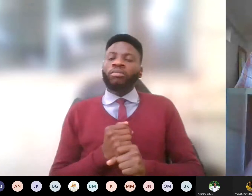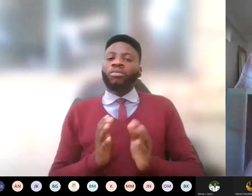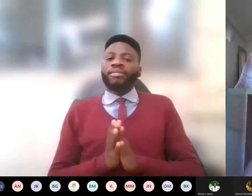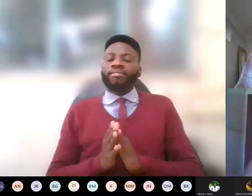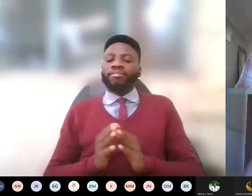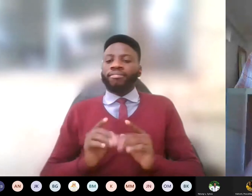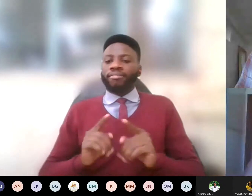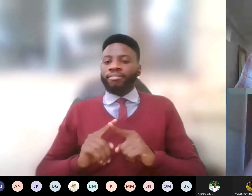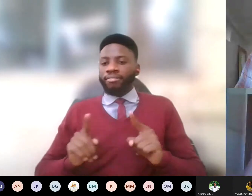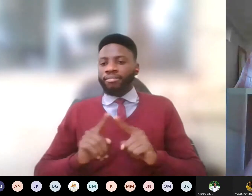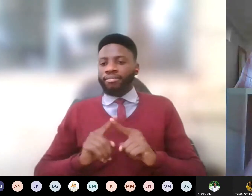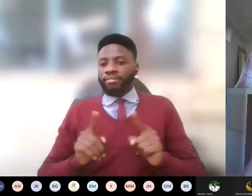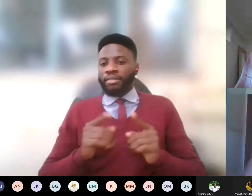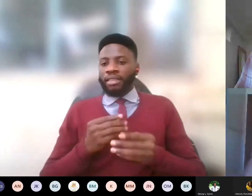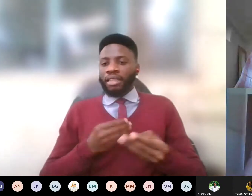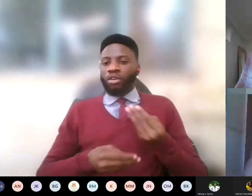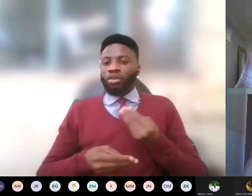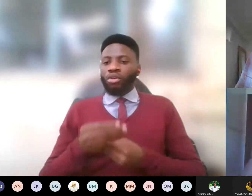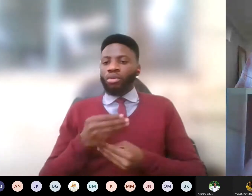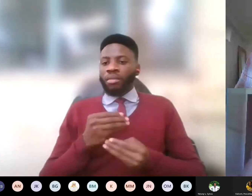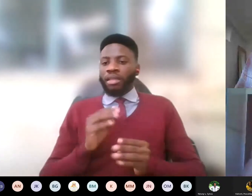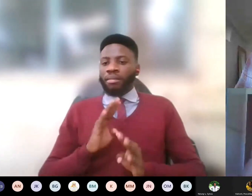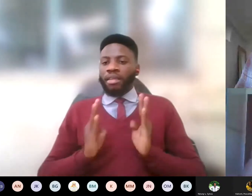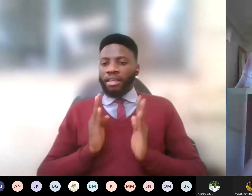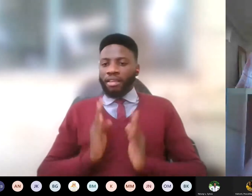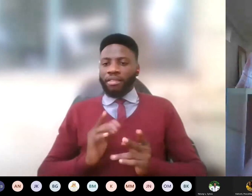of bringing things together to tell a story.